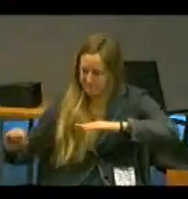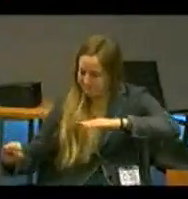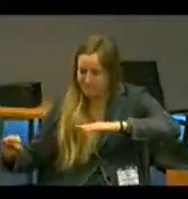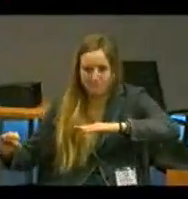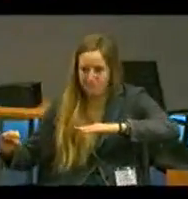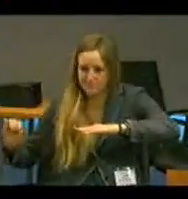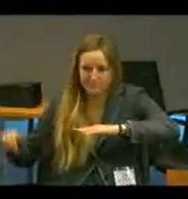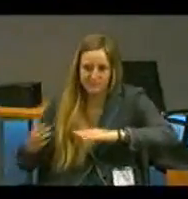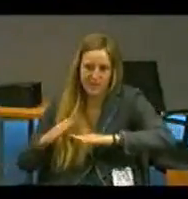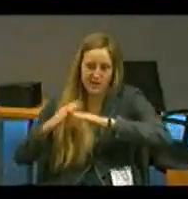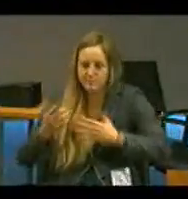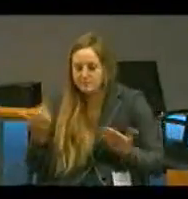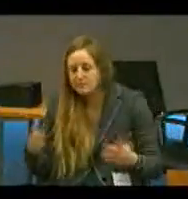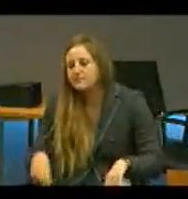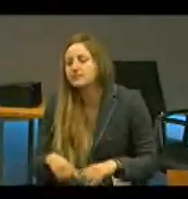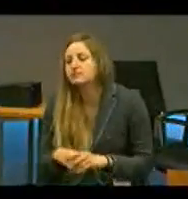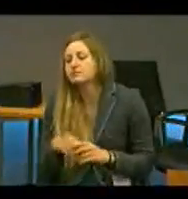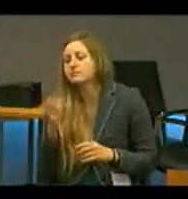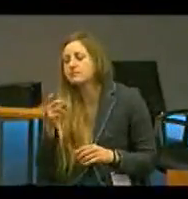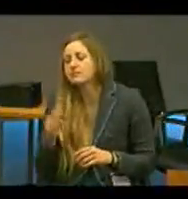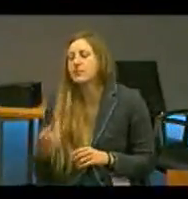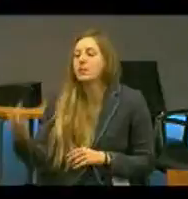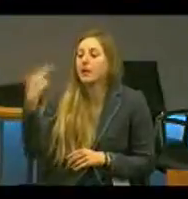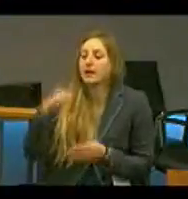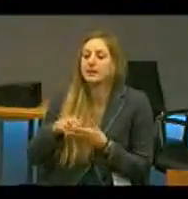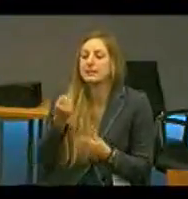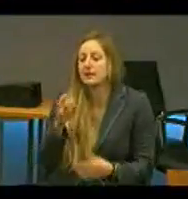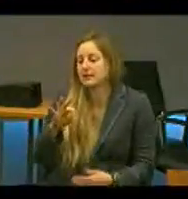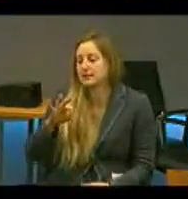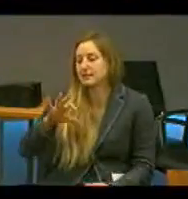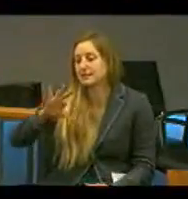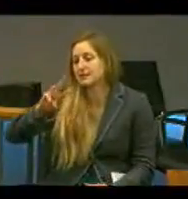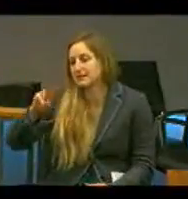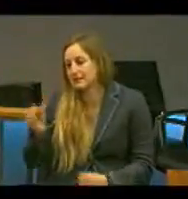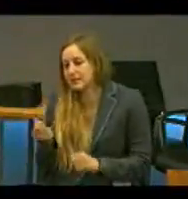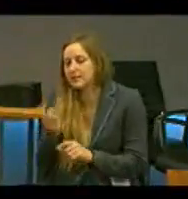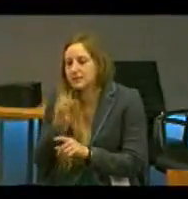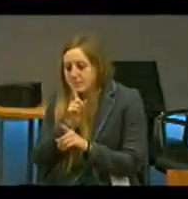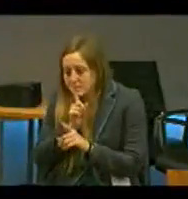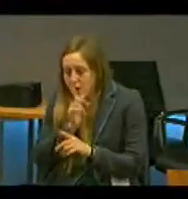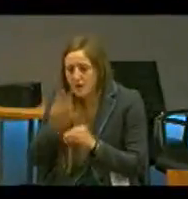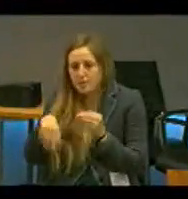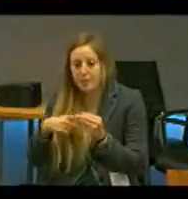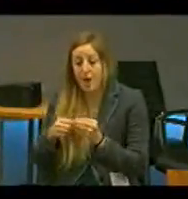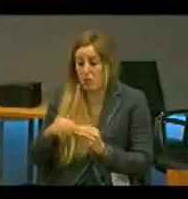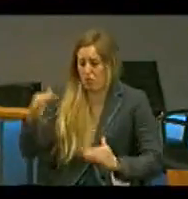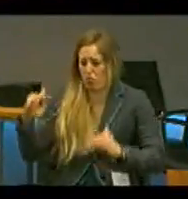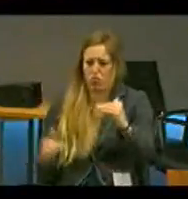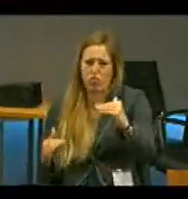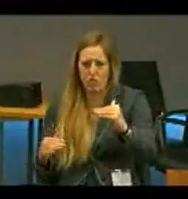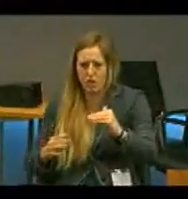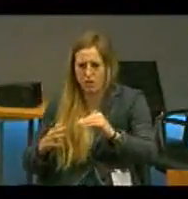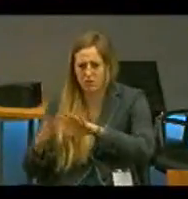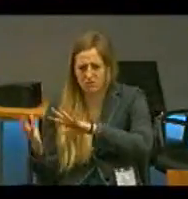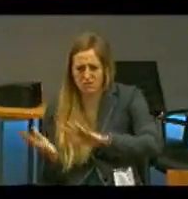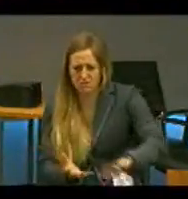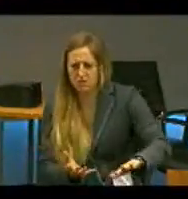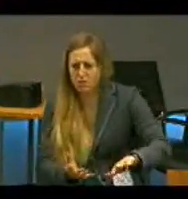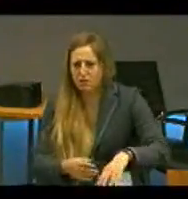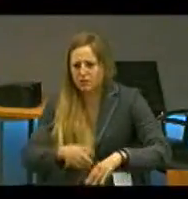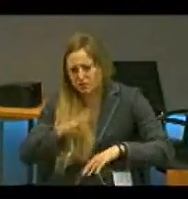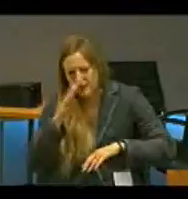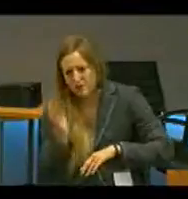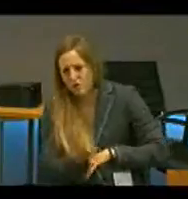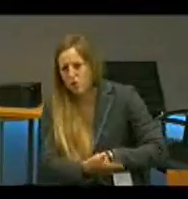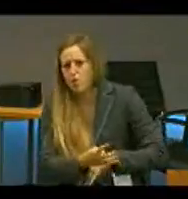in the 1950s and 60s, he was actually talking about disproportionality of students of color with disabilities and discipline issues